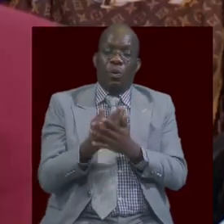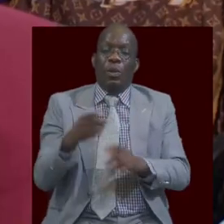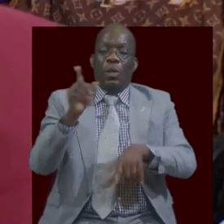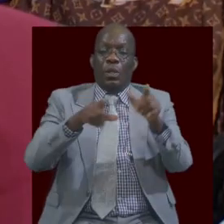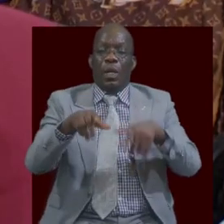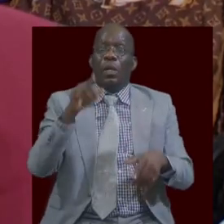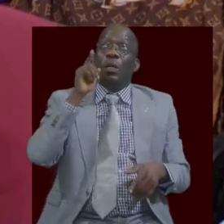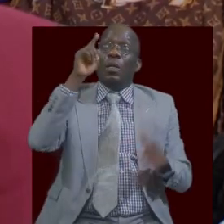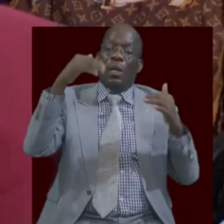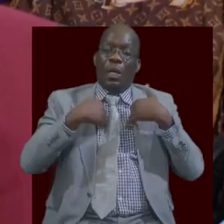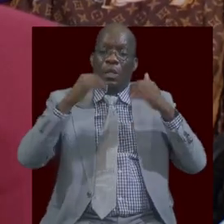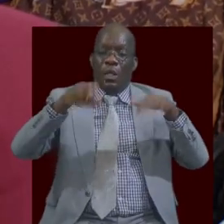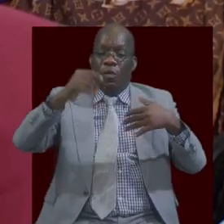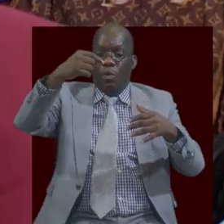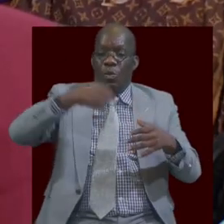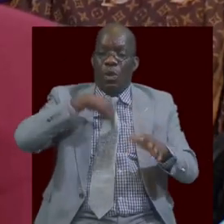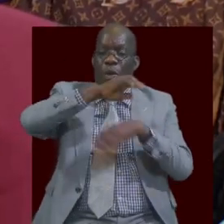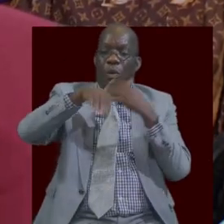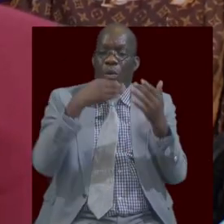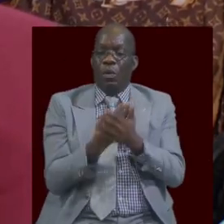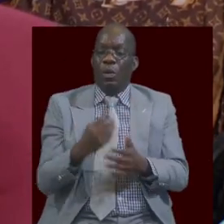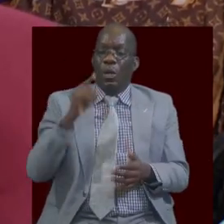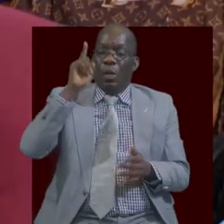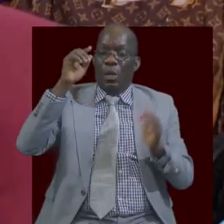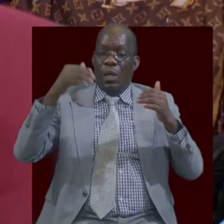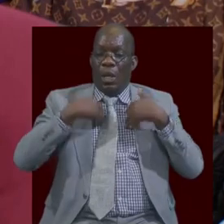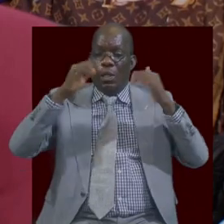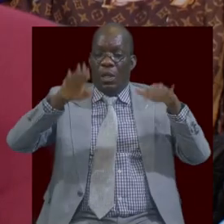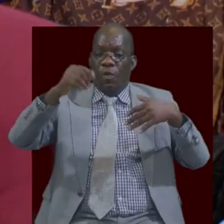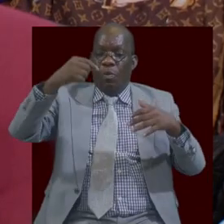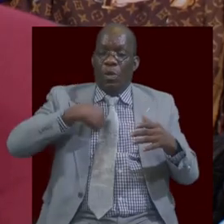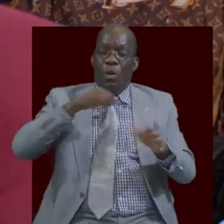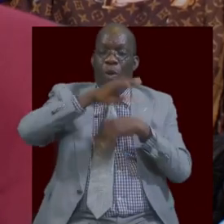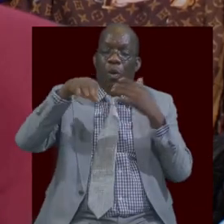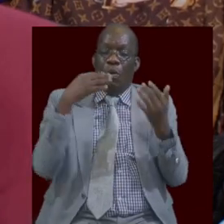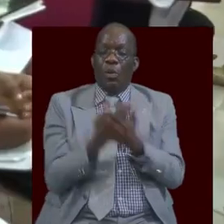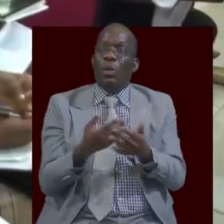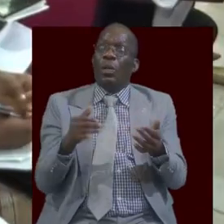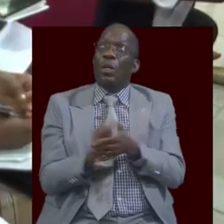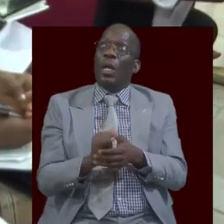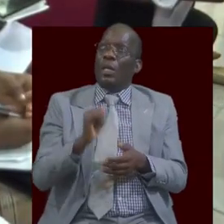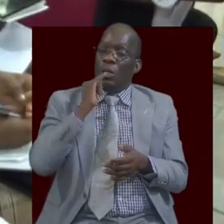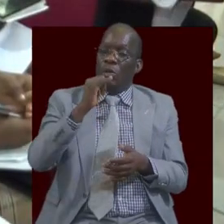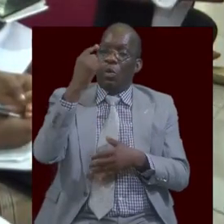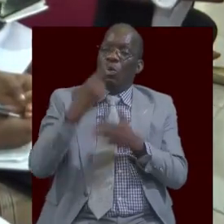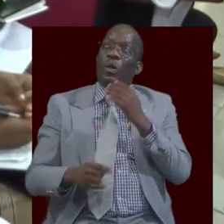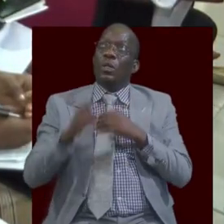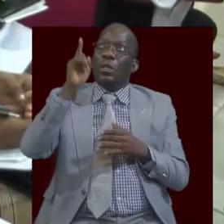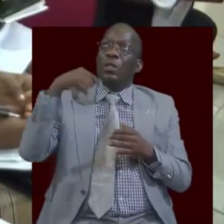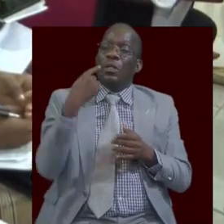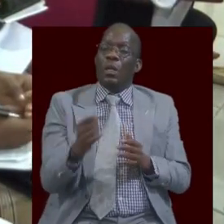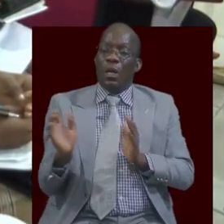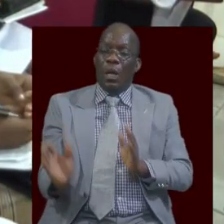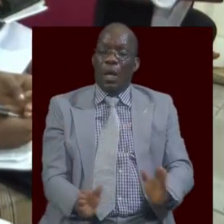all. I said he has given me all. Look at it. That's what it says. According as his divine